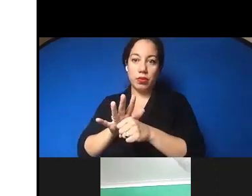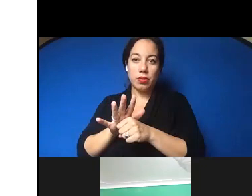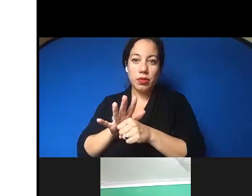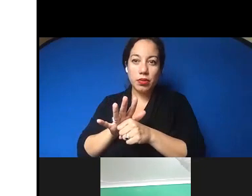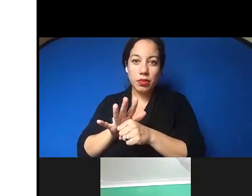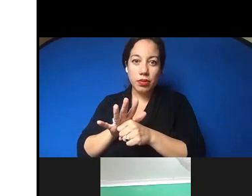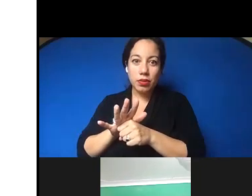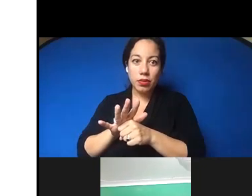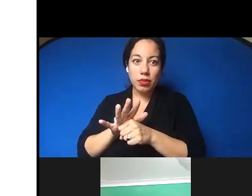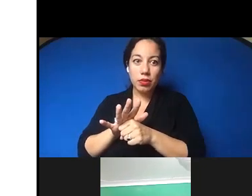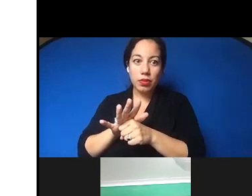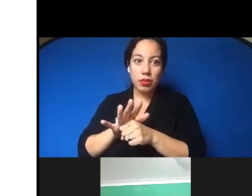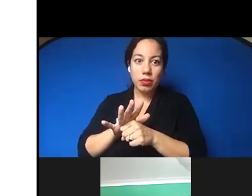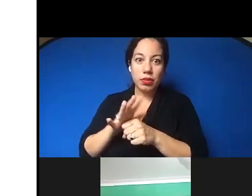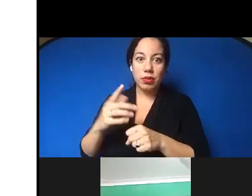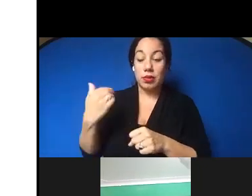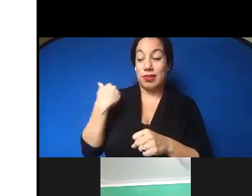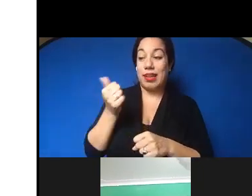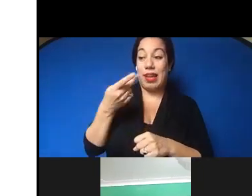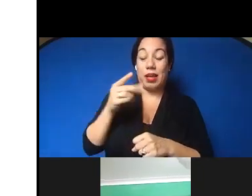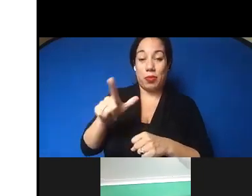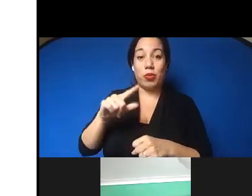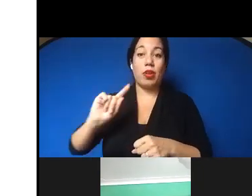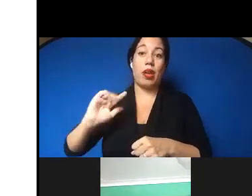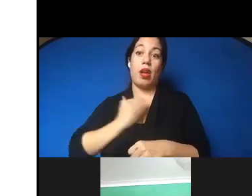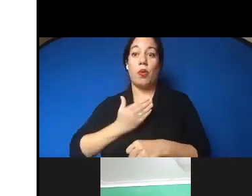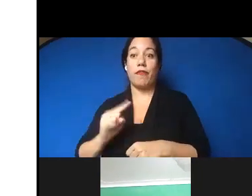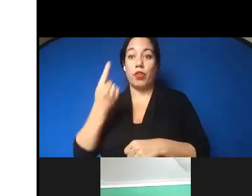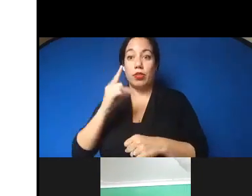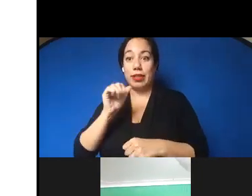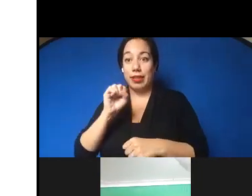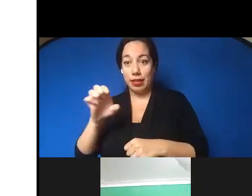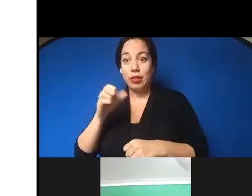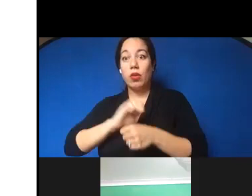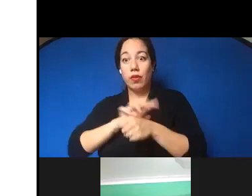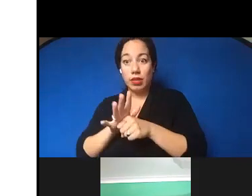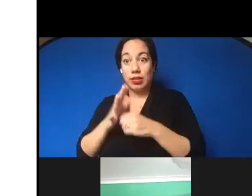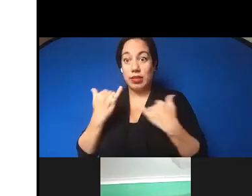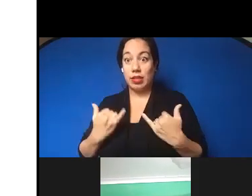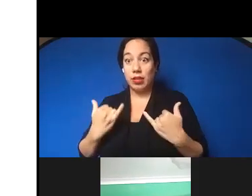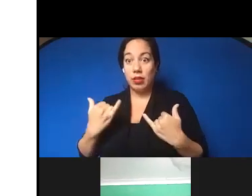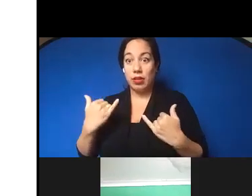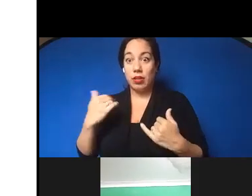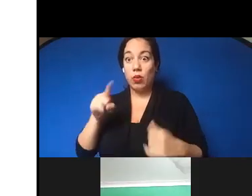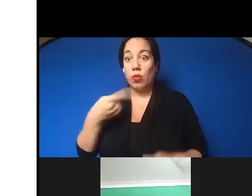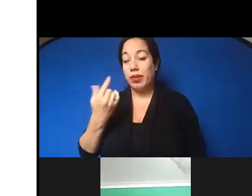mid-April. That's when we registered our first case of COVID-19. As it stands now, as of today, we have registered 74 cases